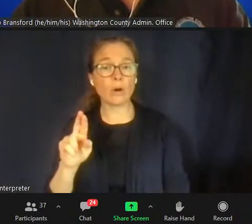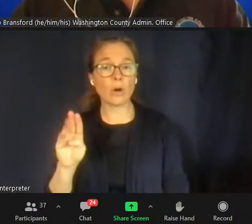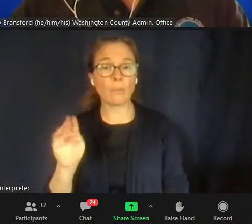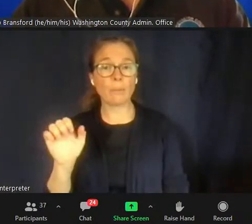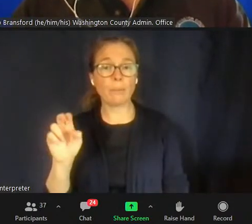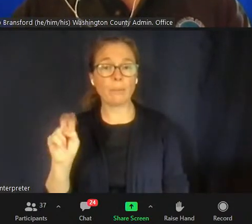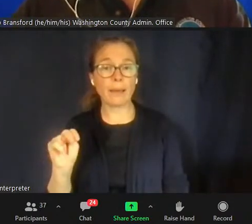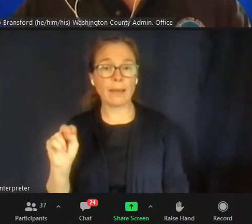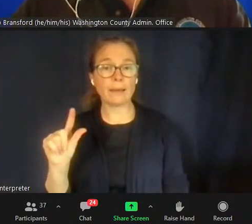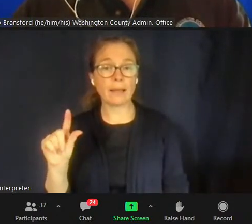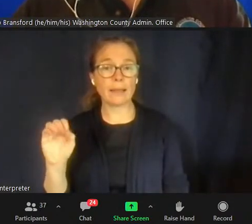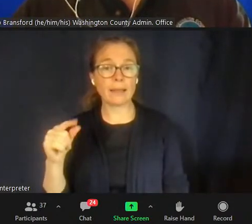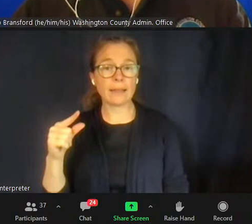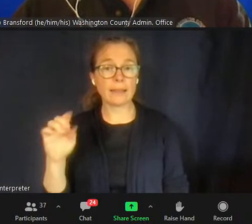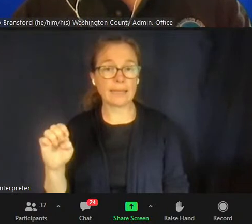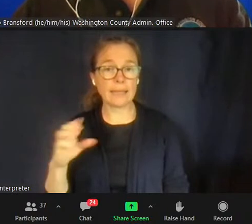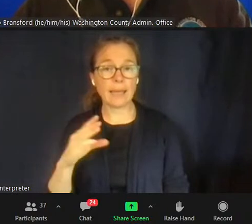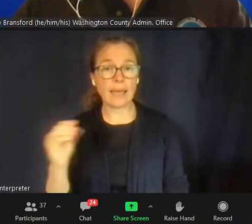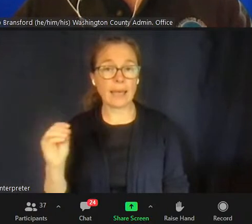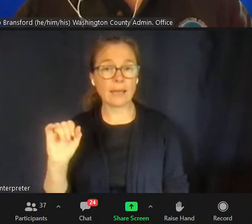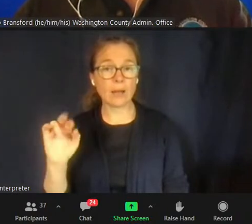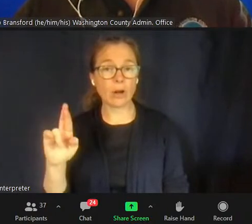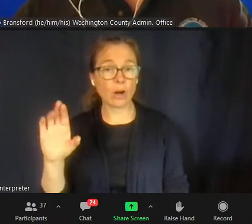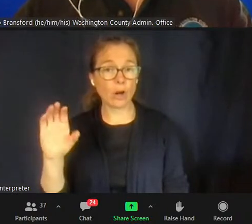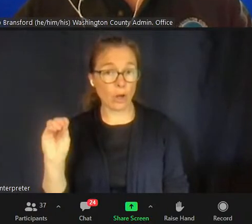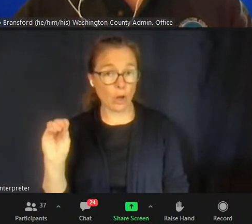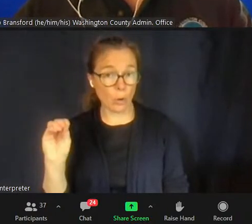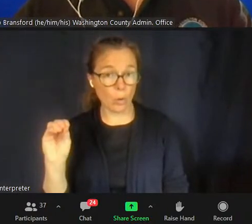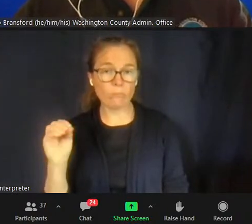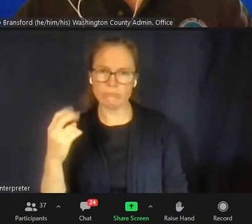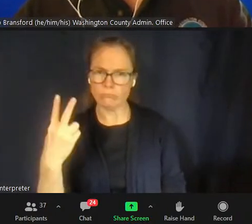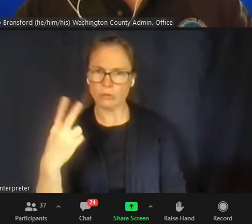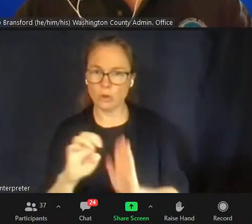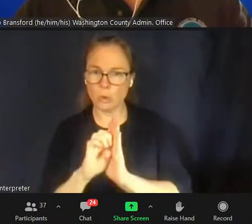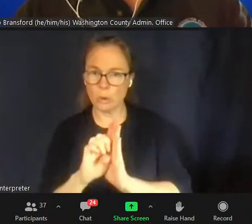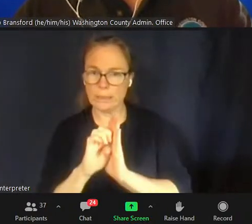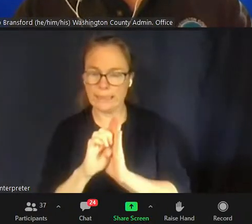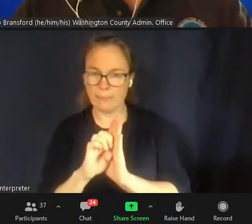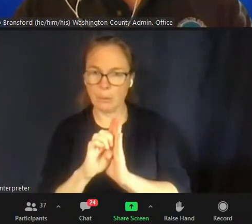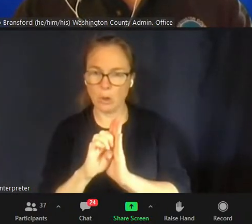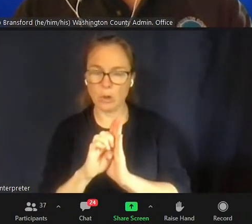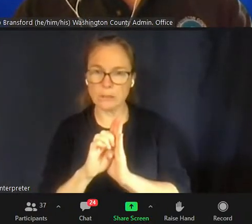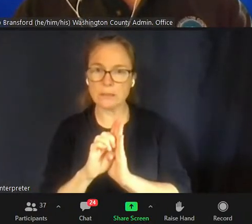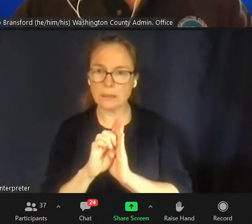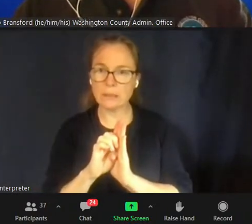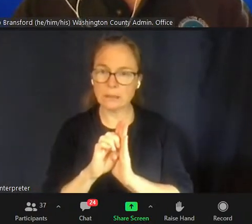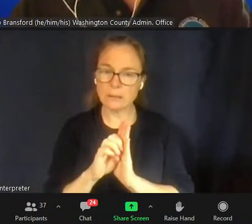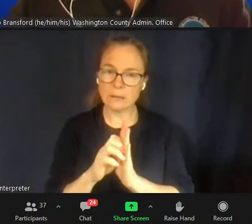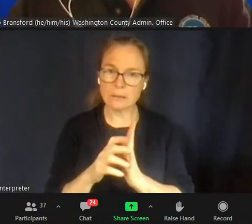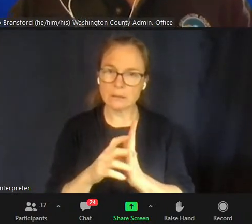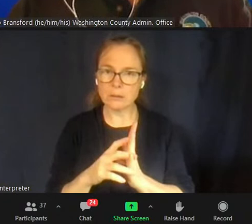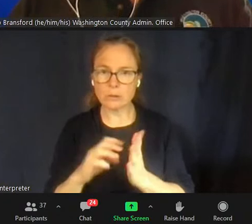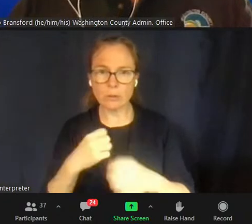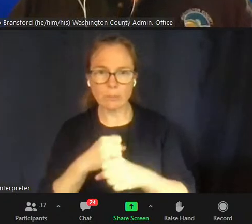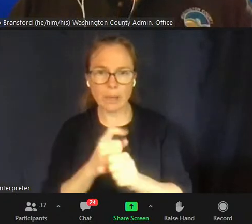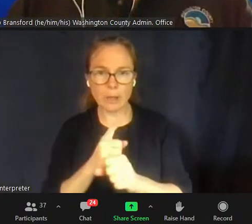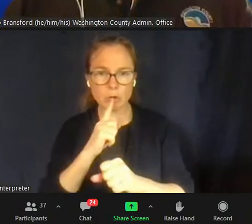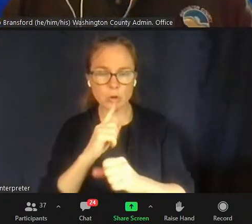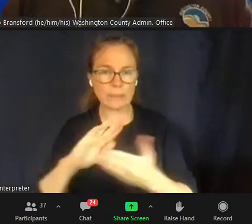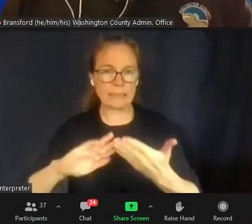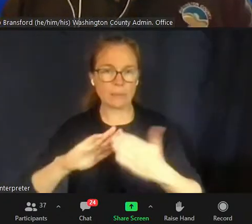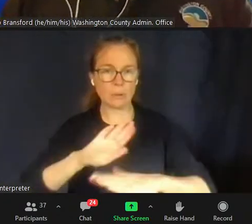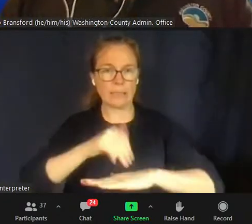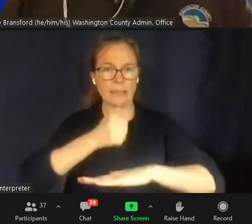and ERCO, just as two examples of strengthening our community-based